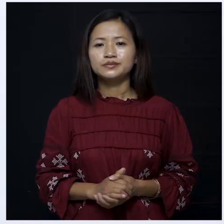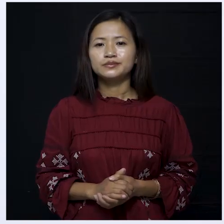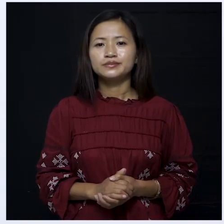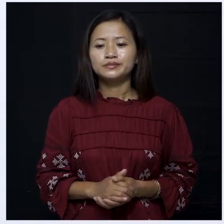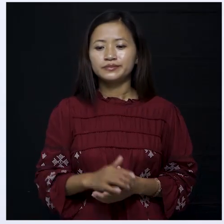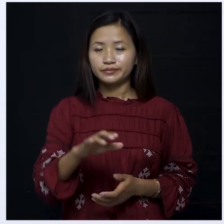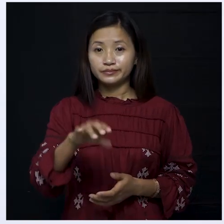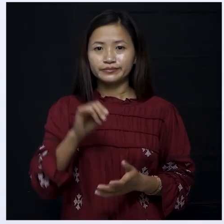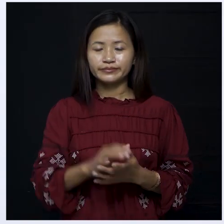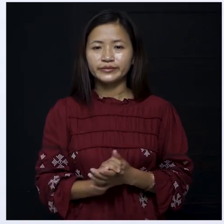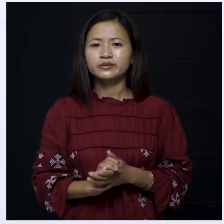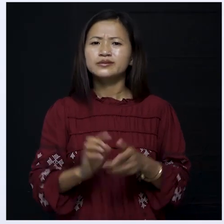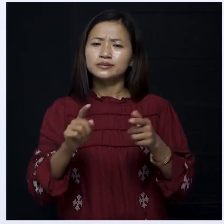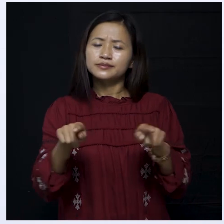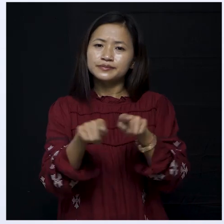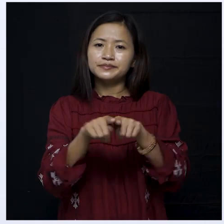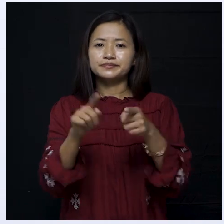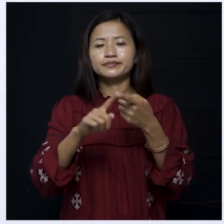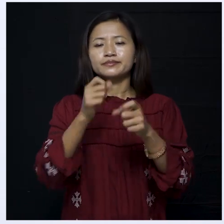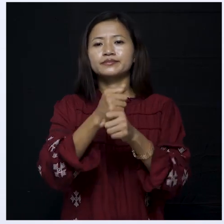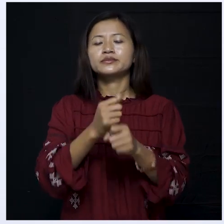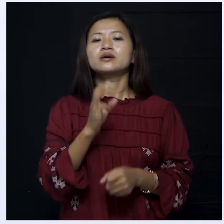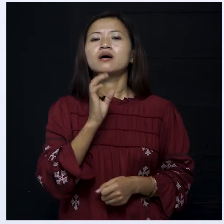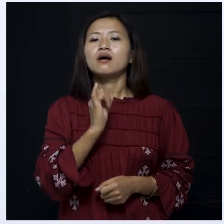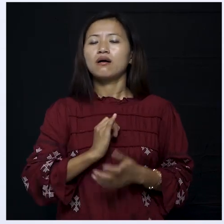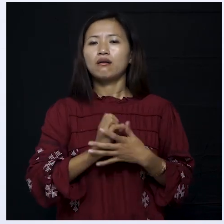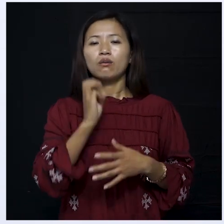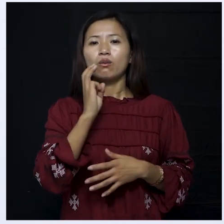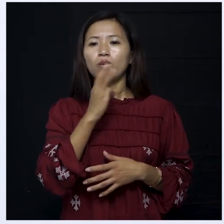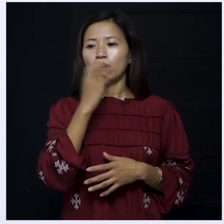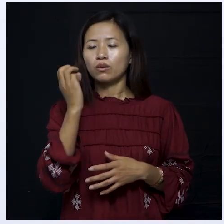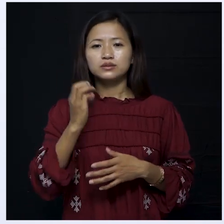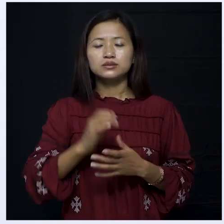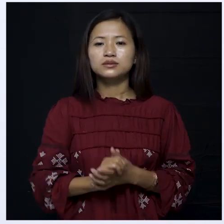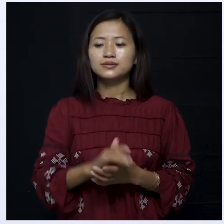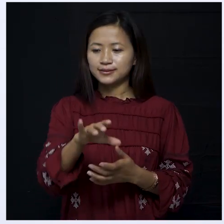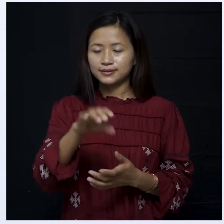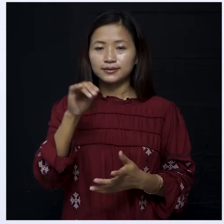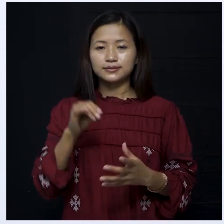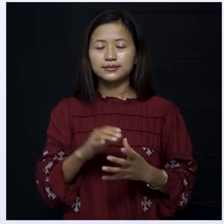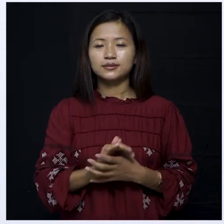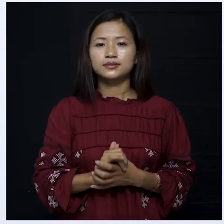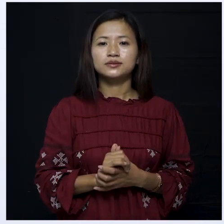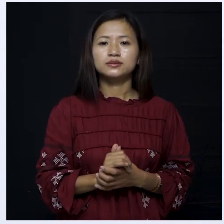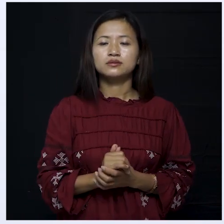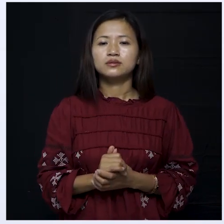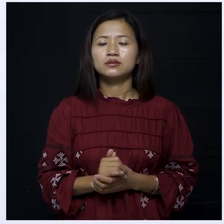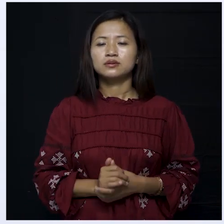Let's take the same example, that is, I was taking